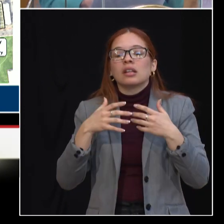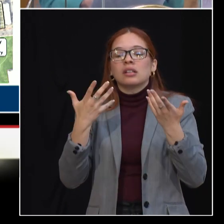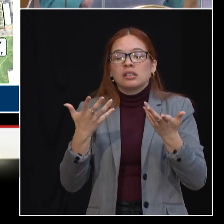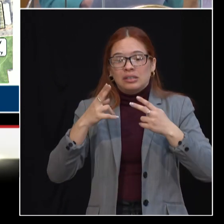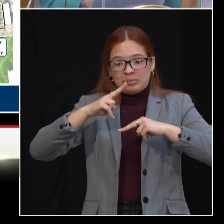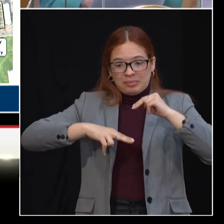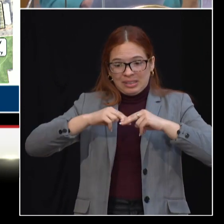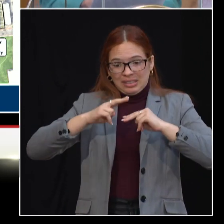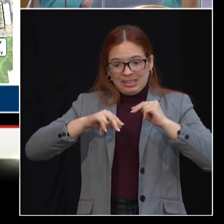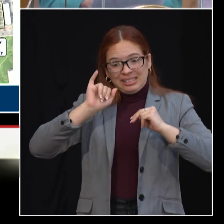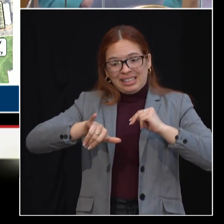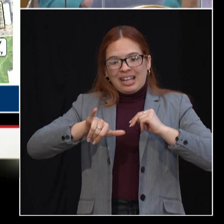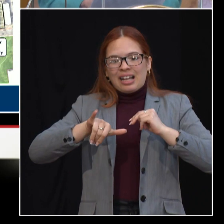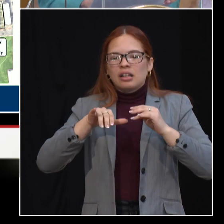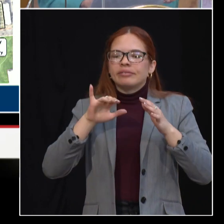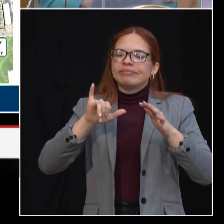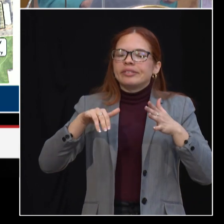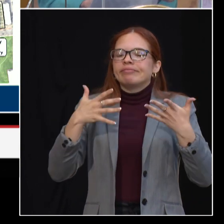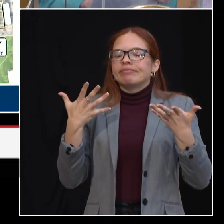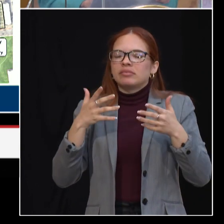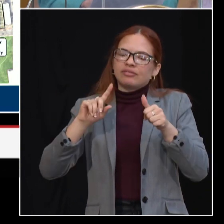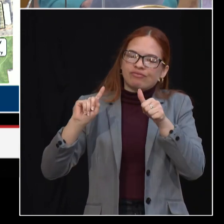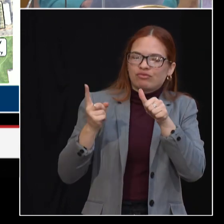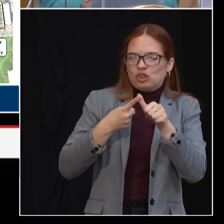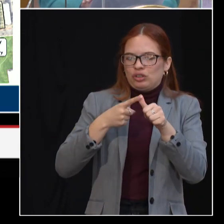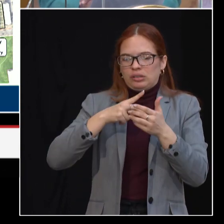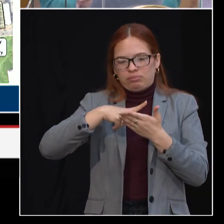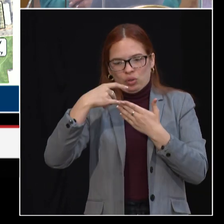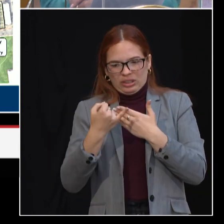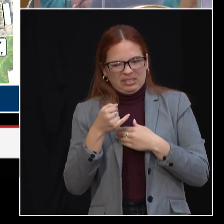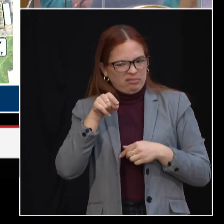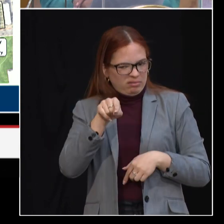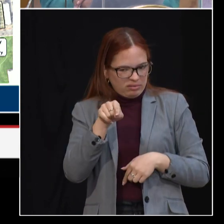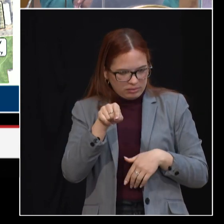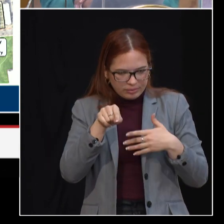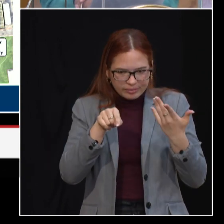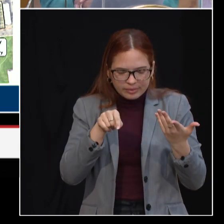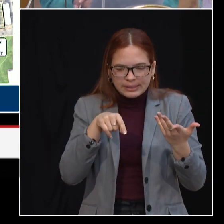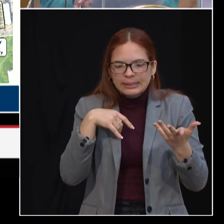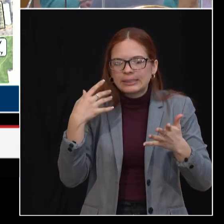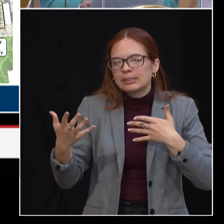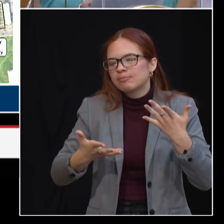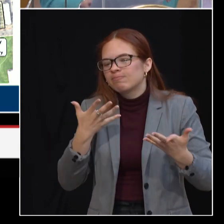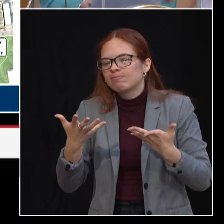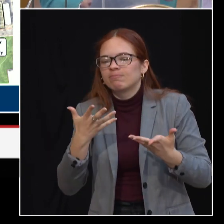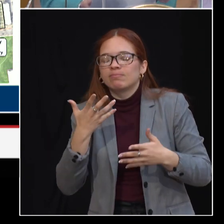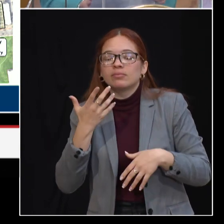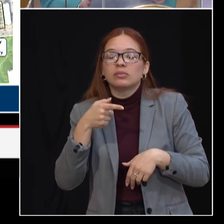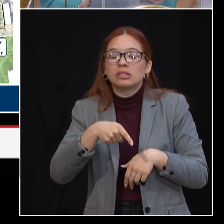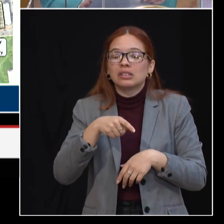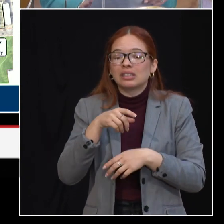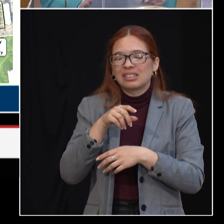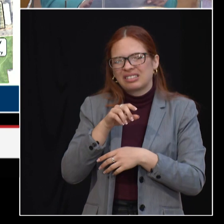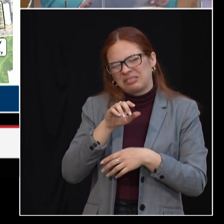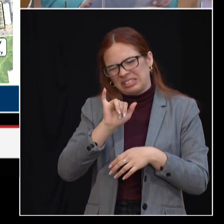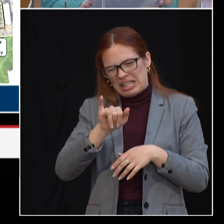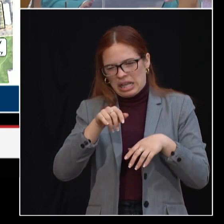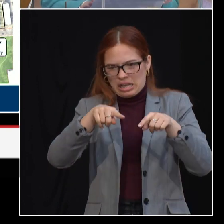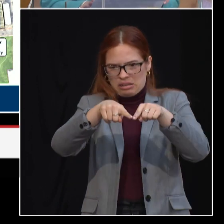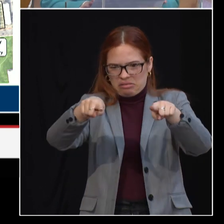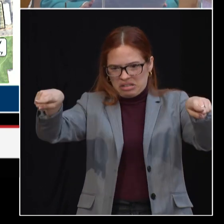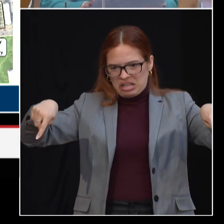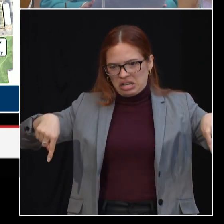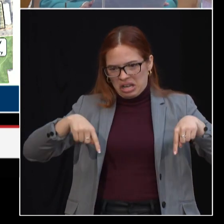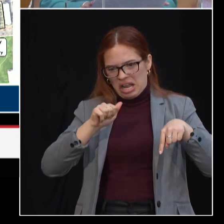First project there, that is on a little less than an acre, and it's currently another parking